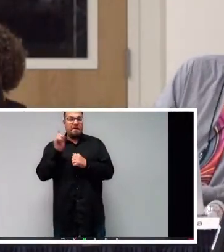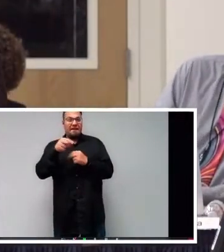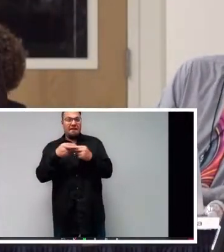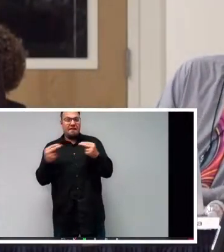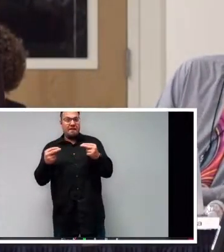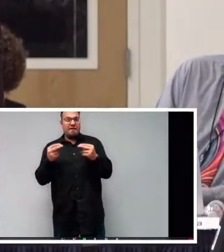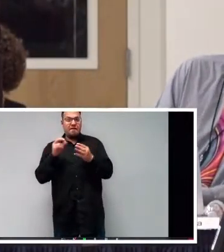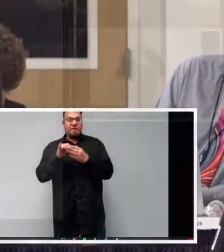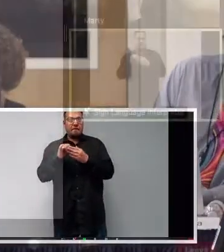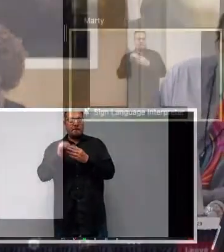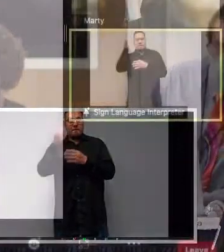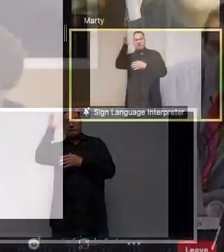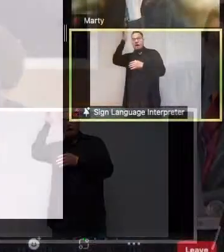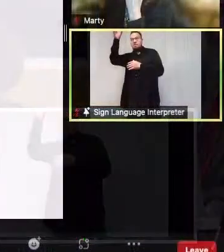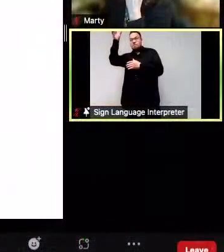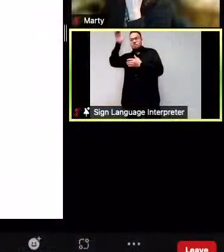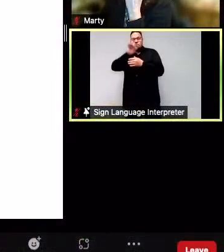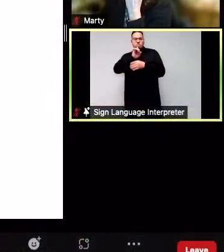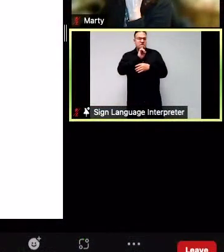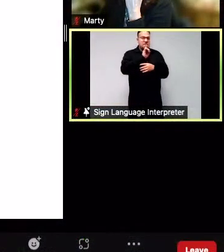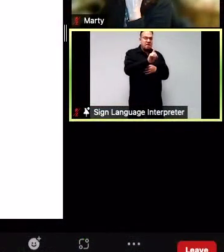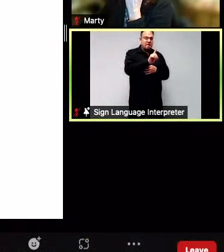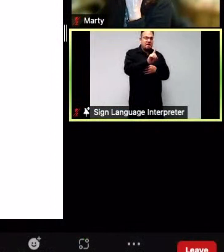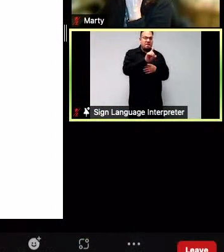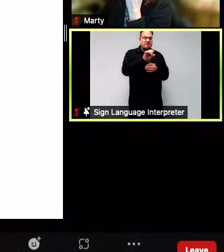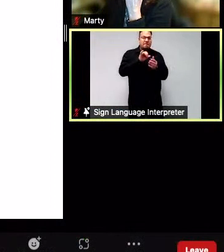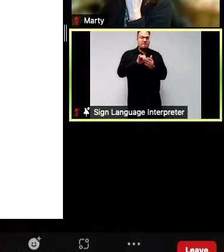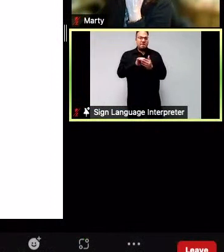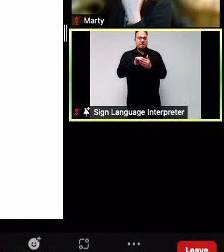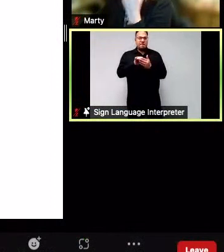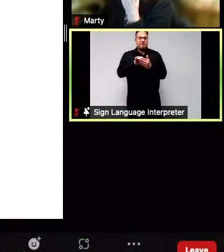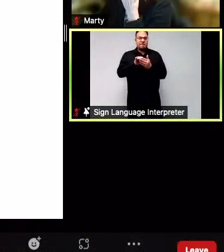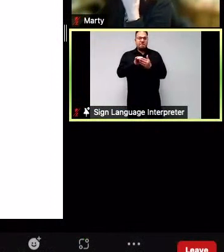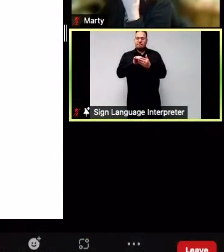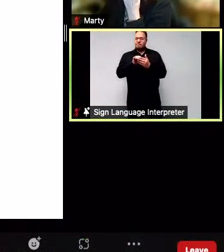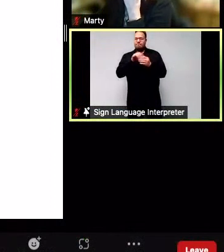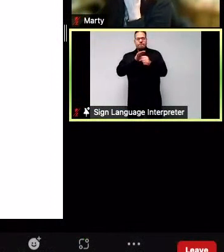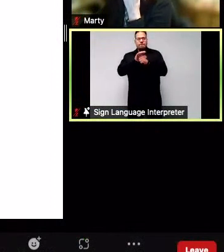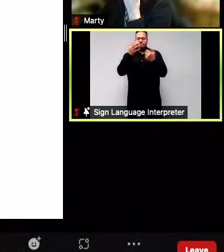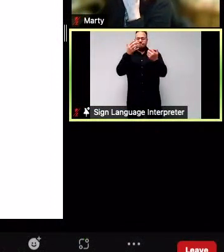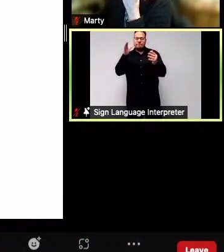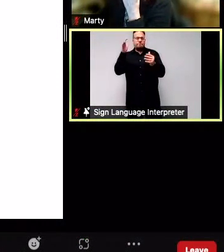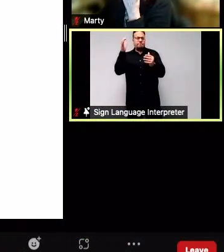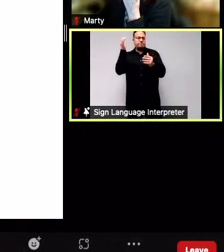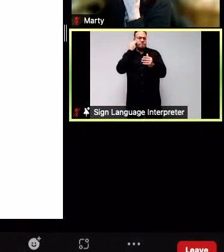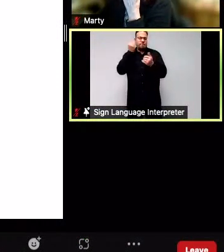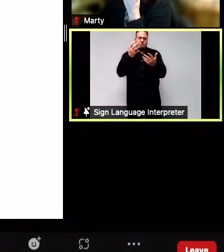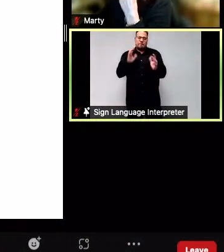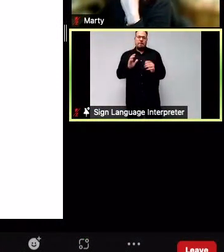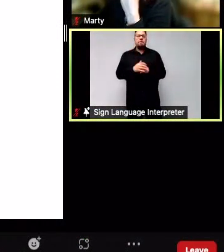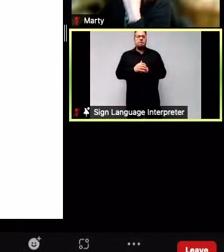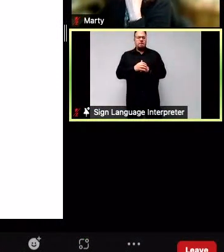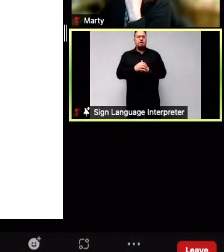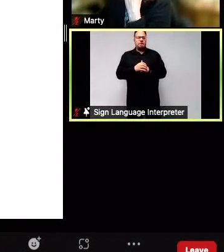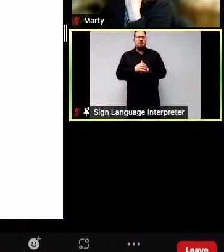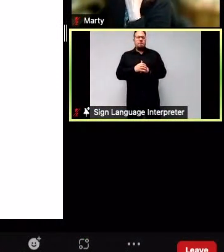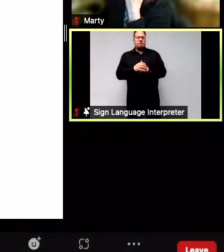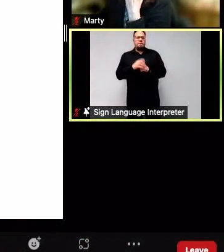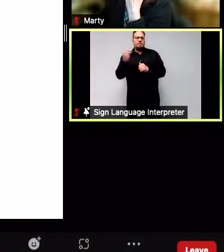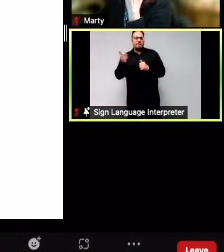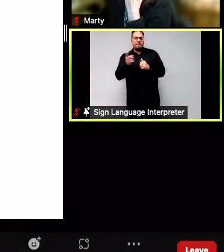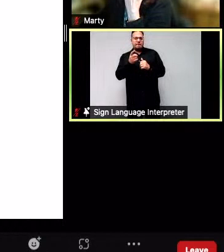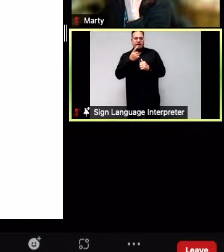concept to reality, you actually got a full dose of that already. I will say, first of all, Rhonda,